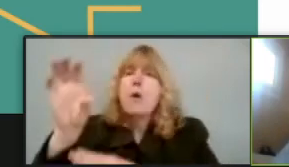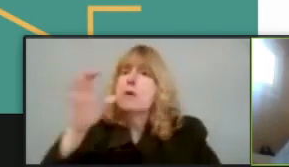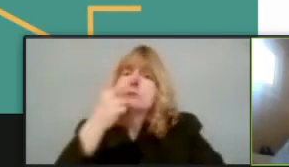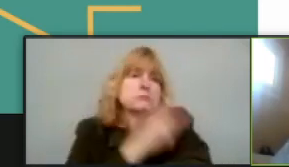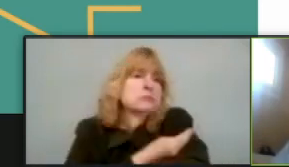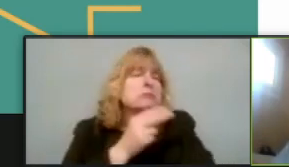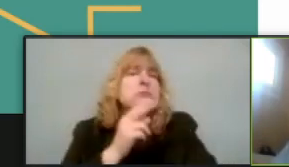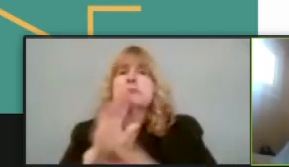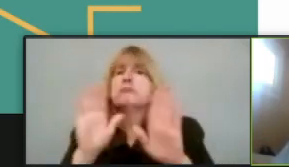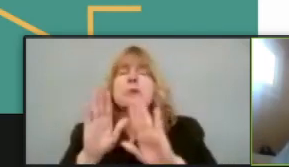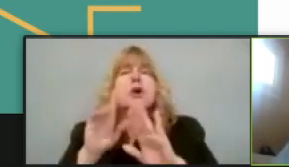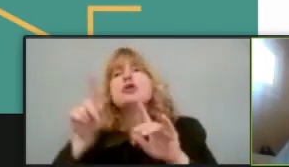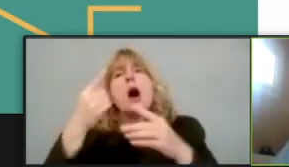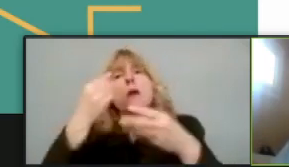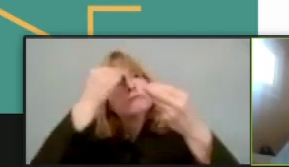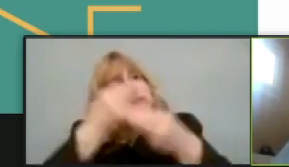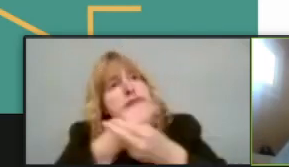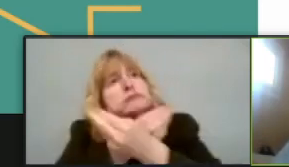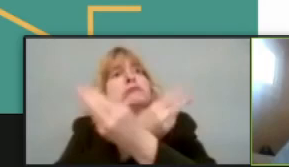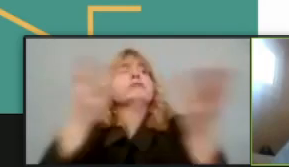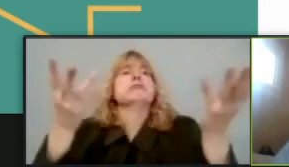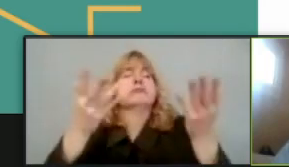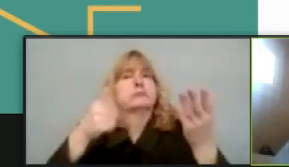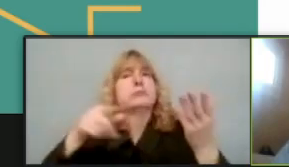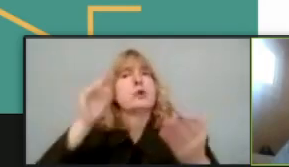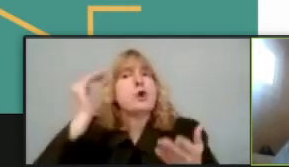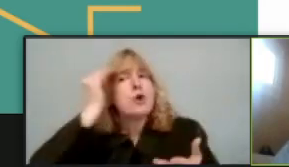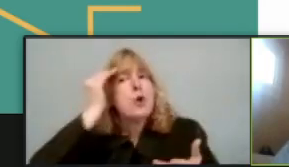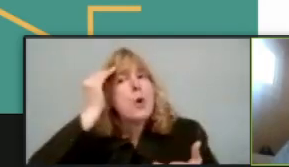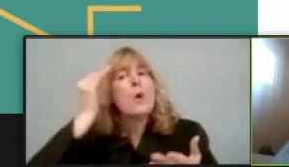out. Please feel free to email us at